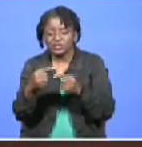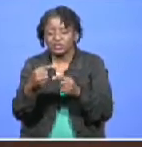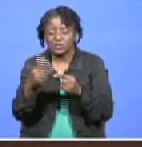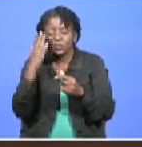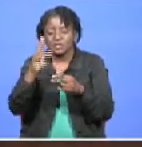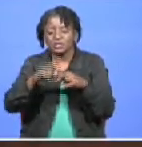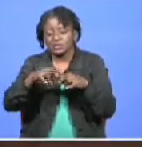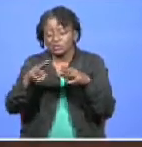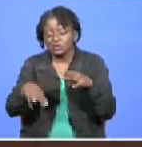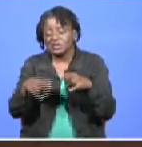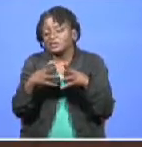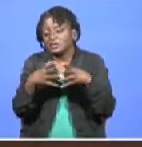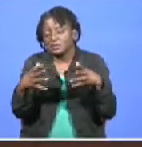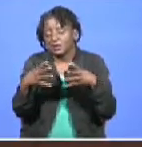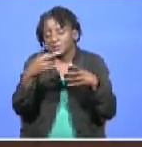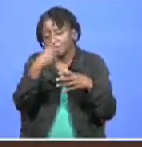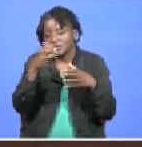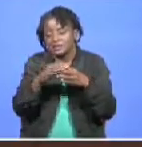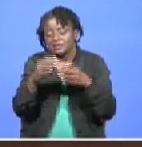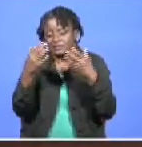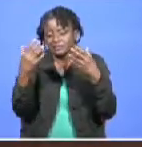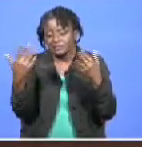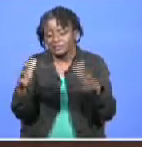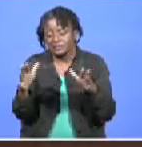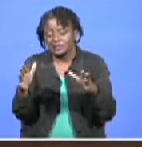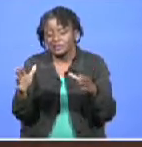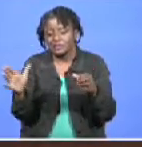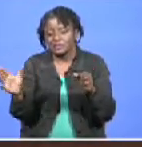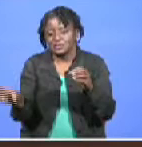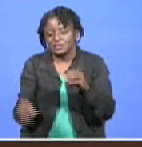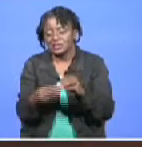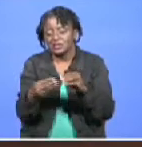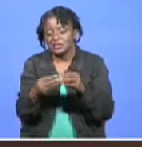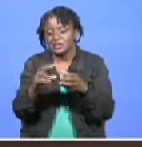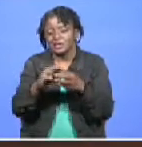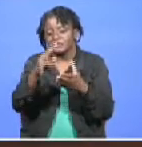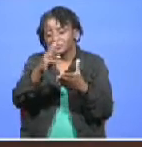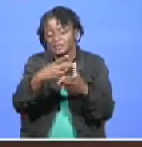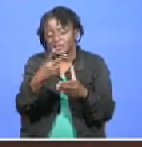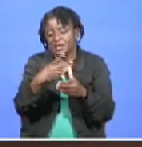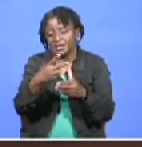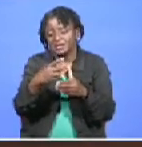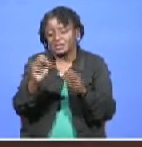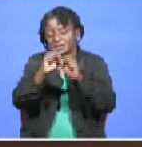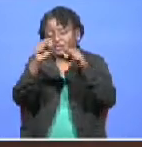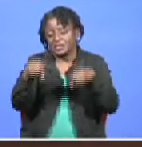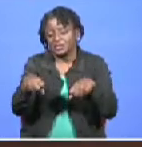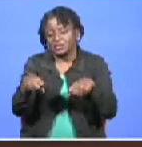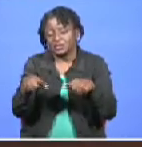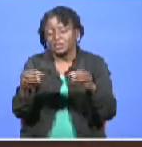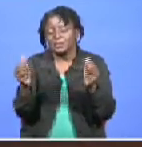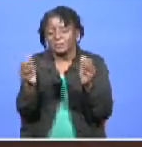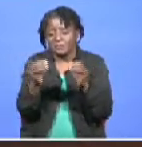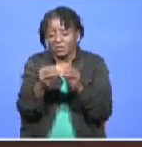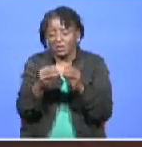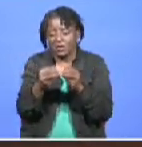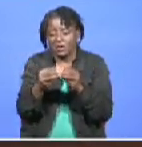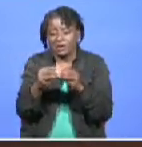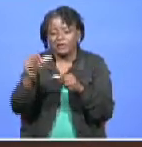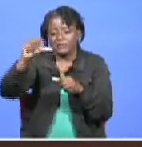drastically due to the completed installation of the second station, consisting of even more fuel-efficient